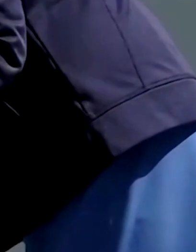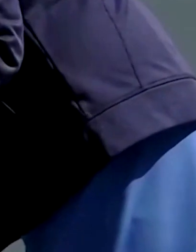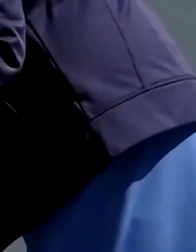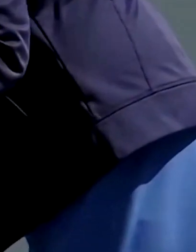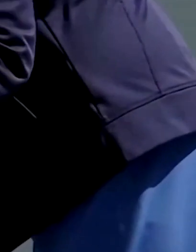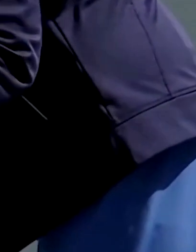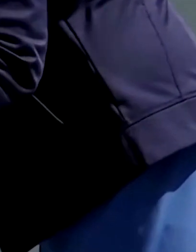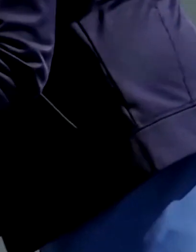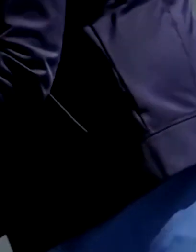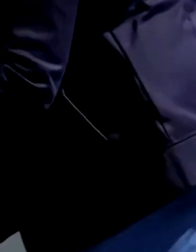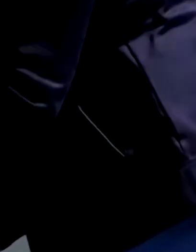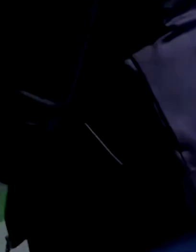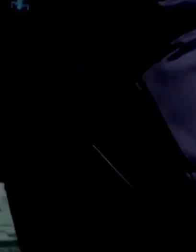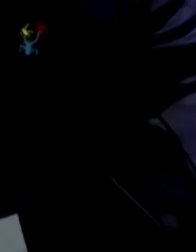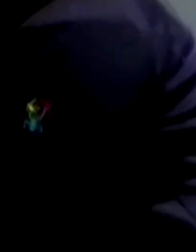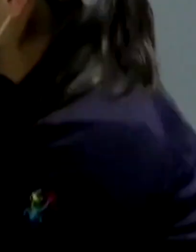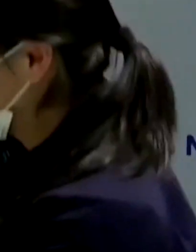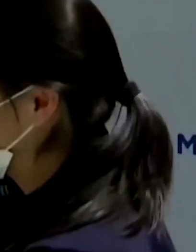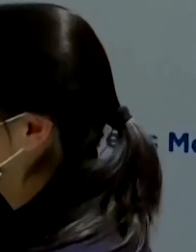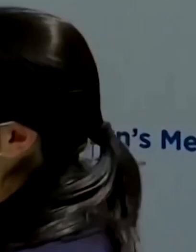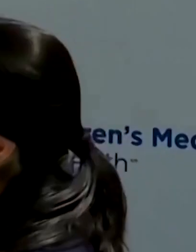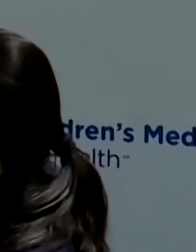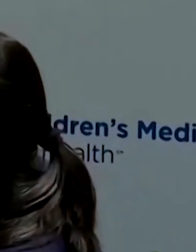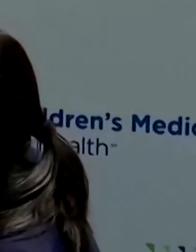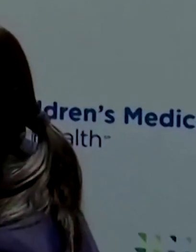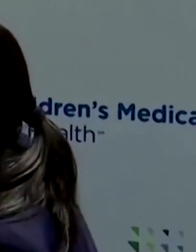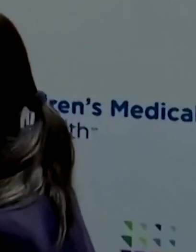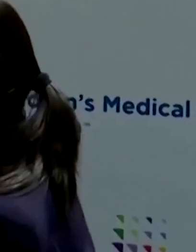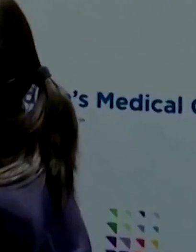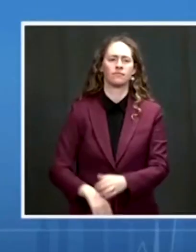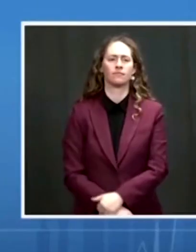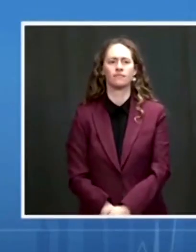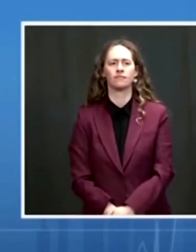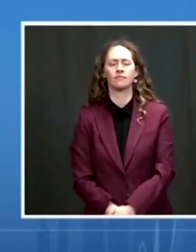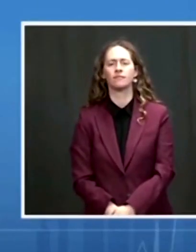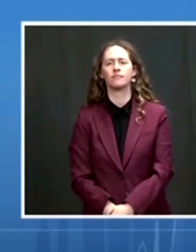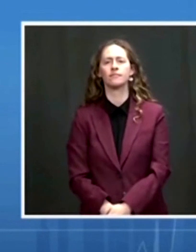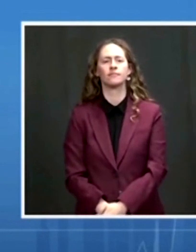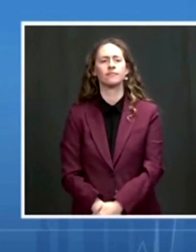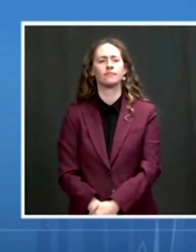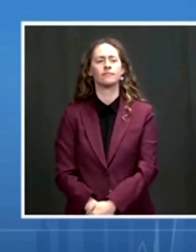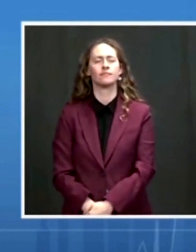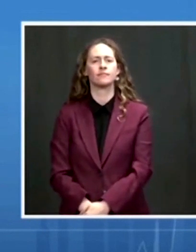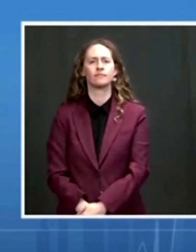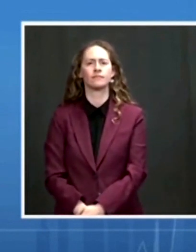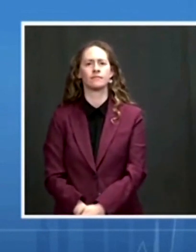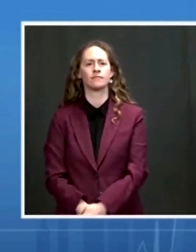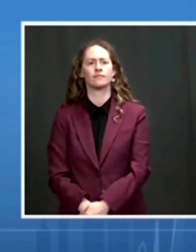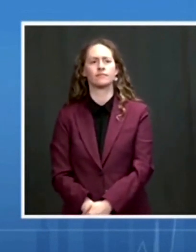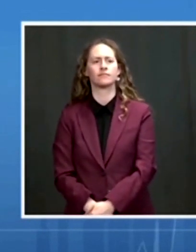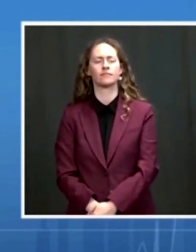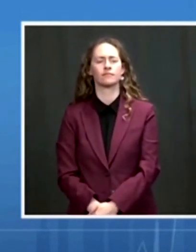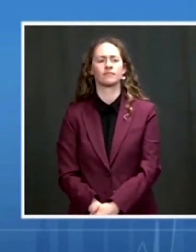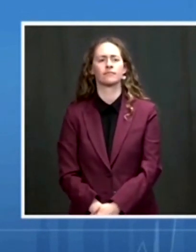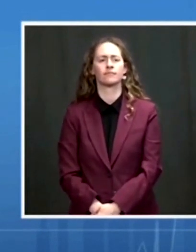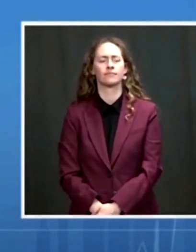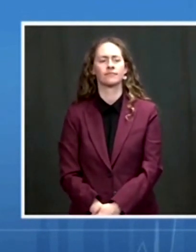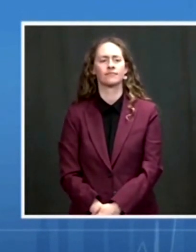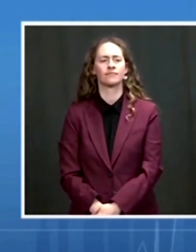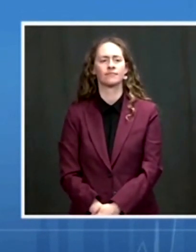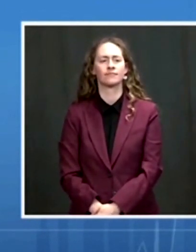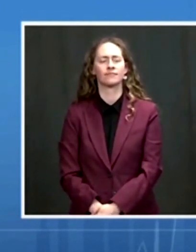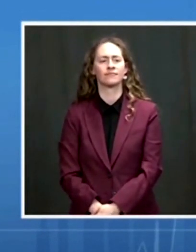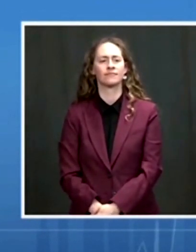decreasing doses and trials on younger kids makes sense the idea of when you're going from an adult trial with